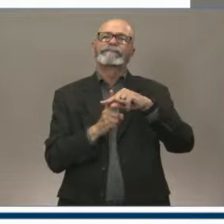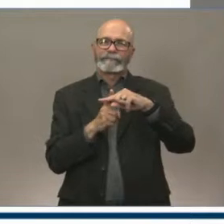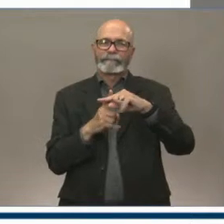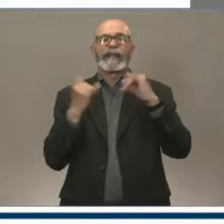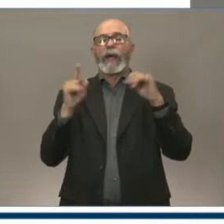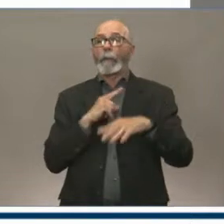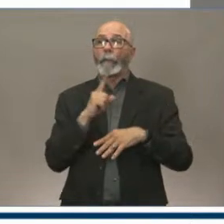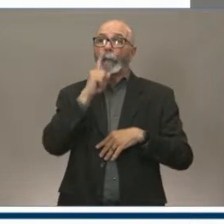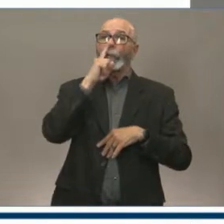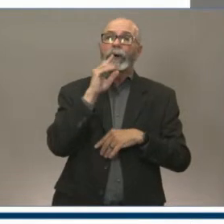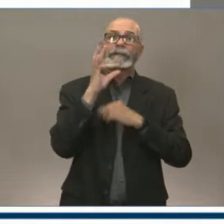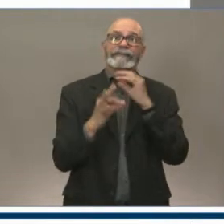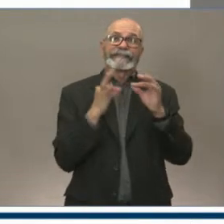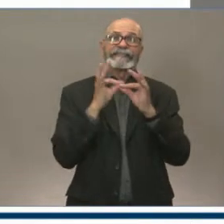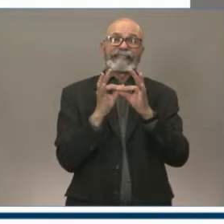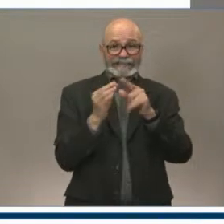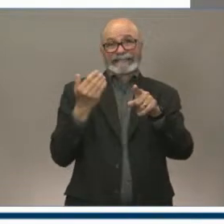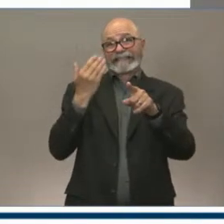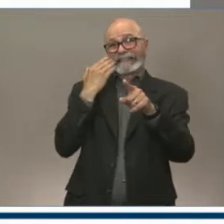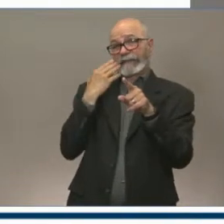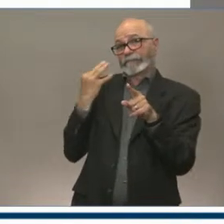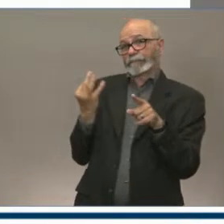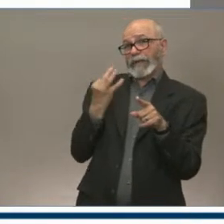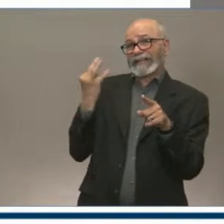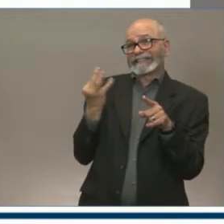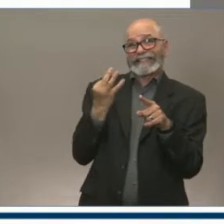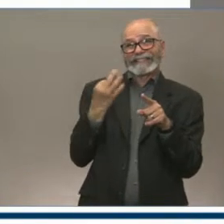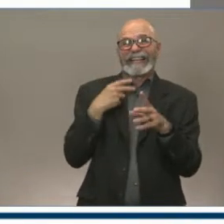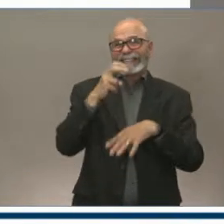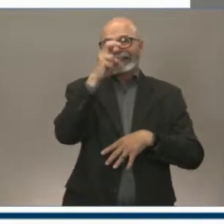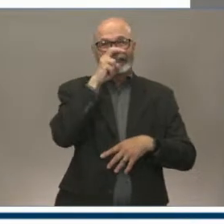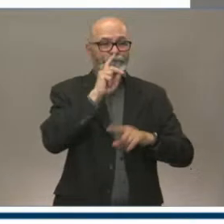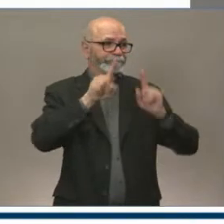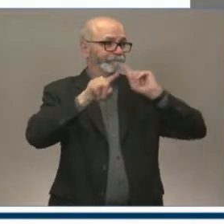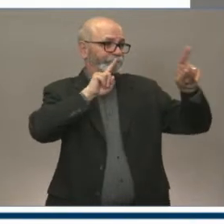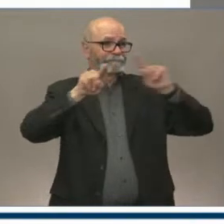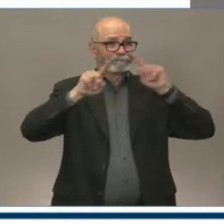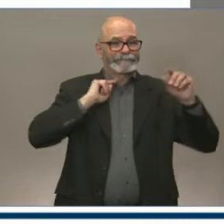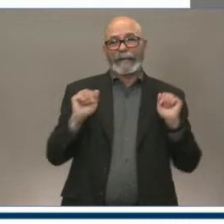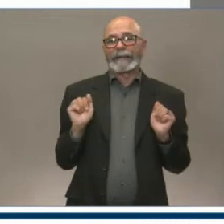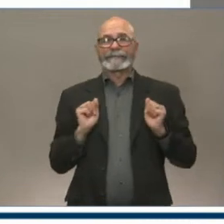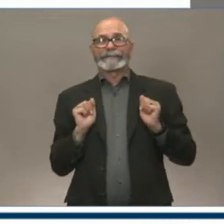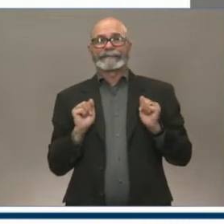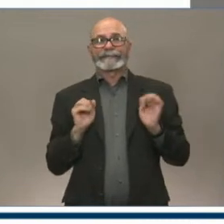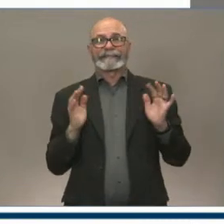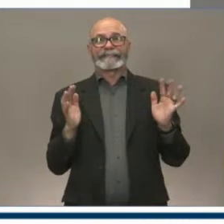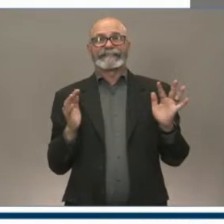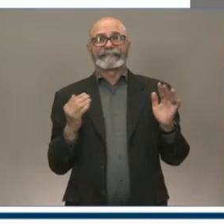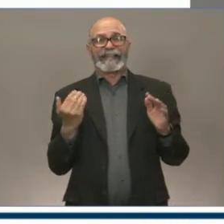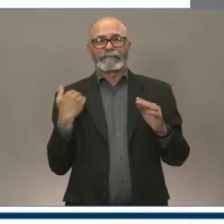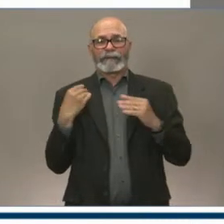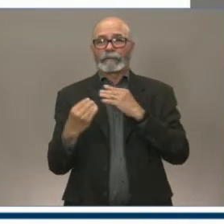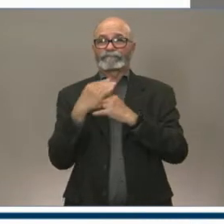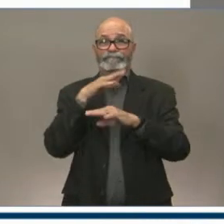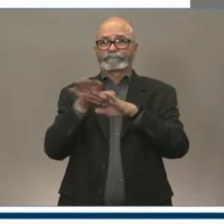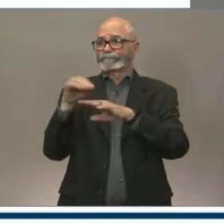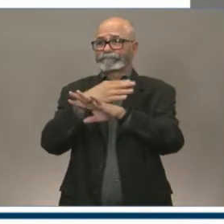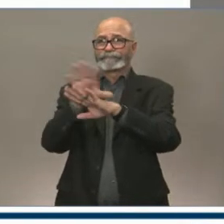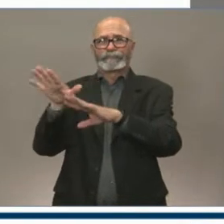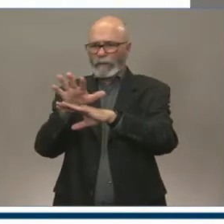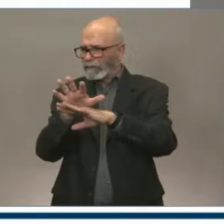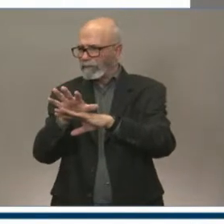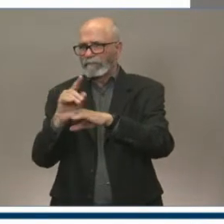place on Friday, so the behaviors and how people got exposed that were the cases we're seeing in the last 24